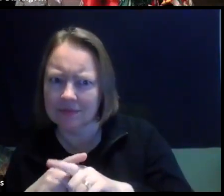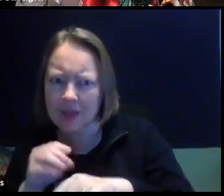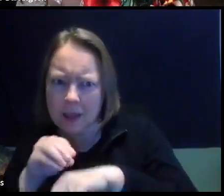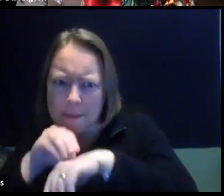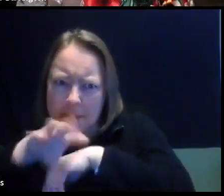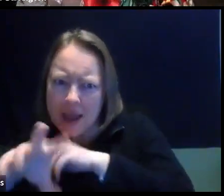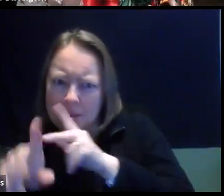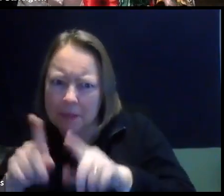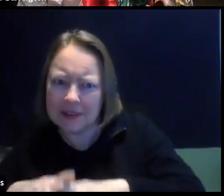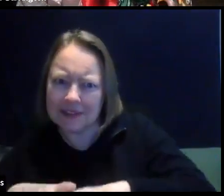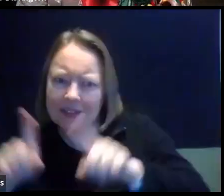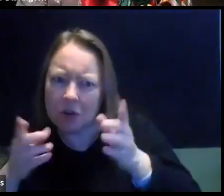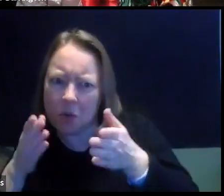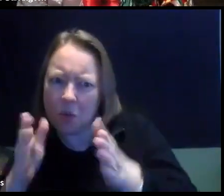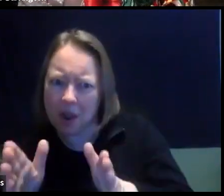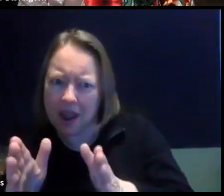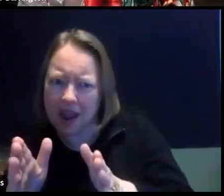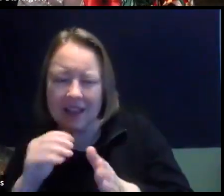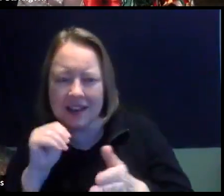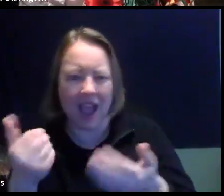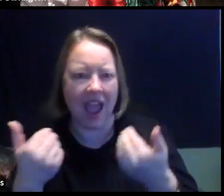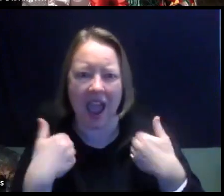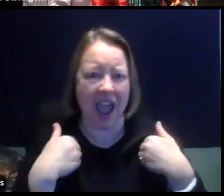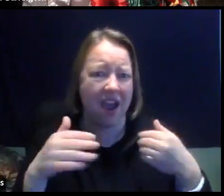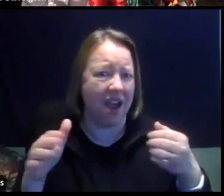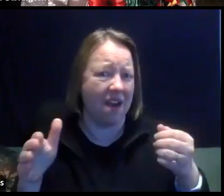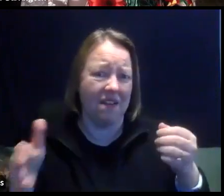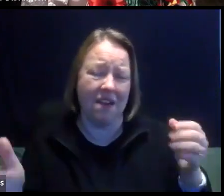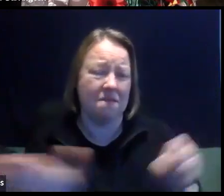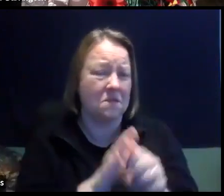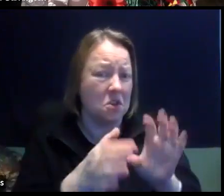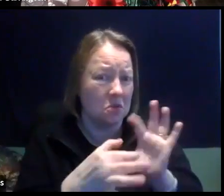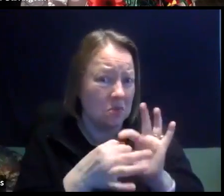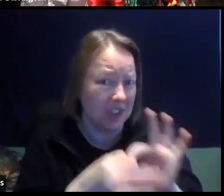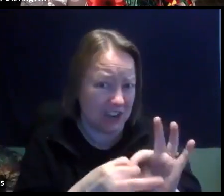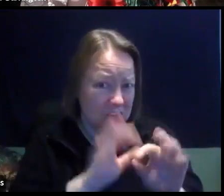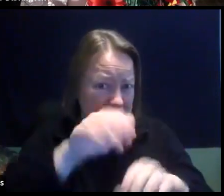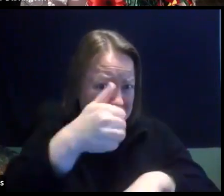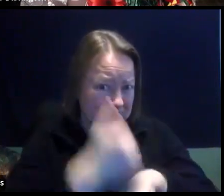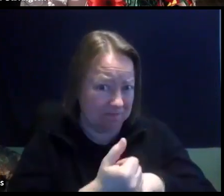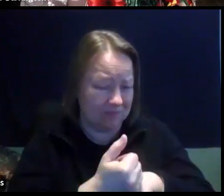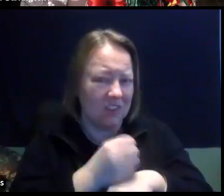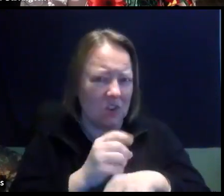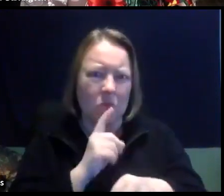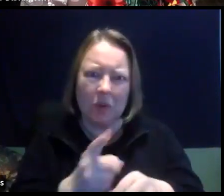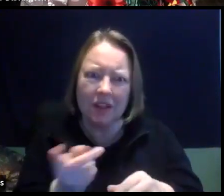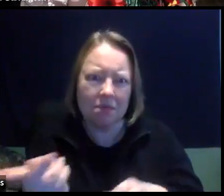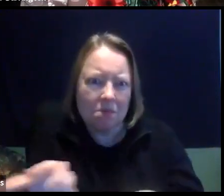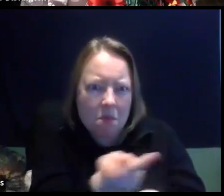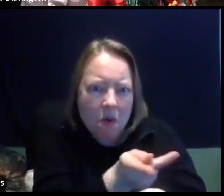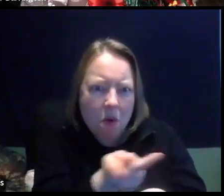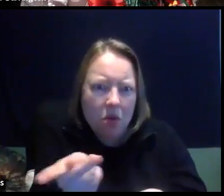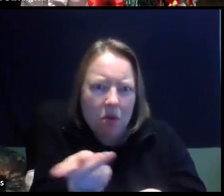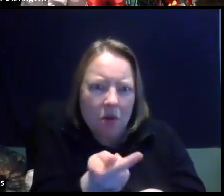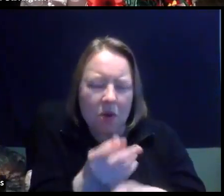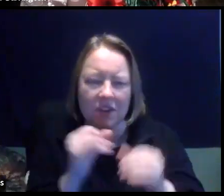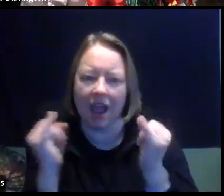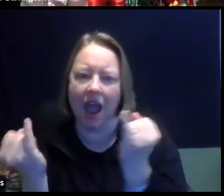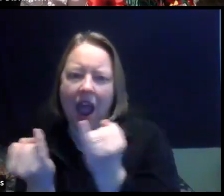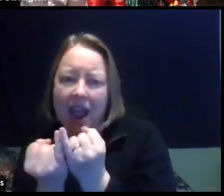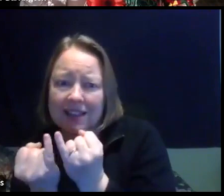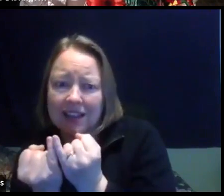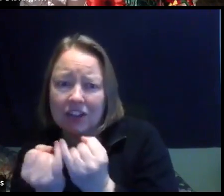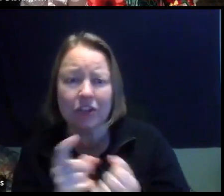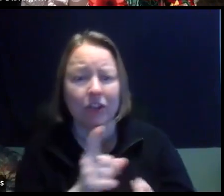didn't have those relationships fully intact yet. So it is the combination of those things. There's isolation, there's